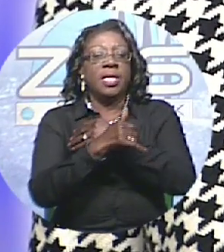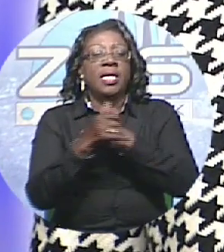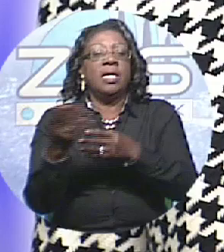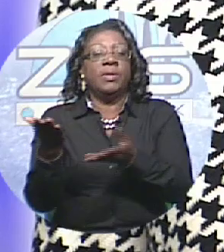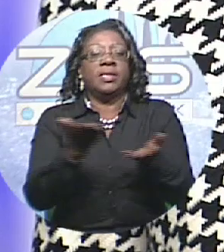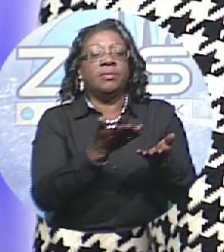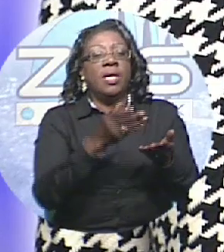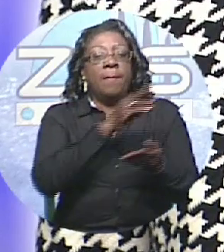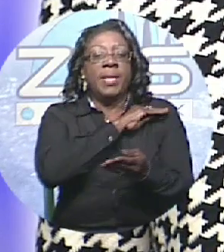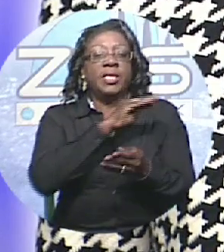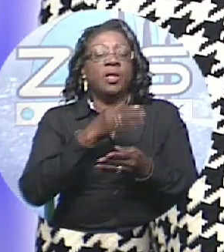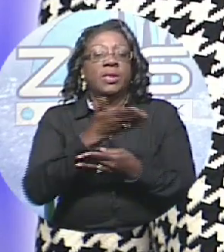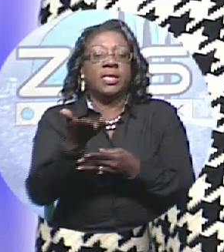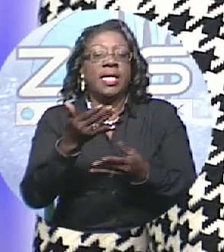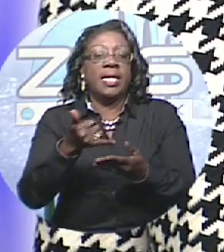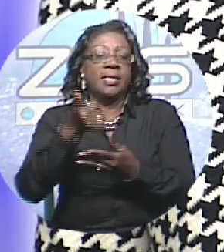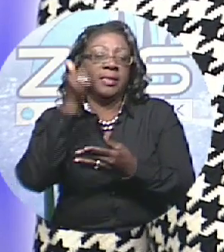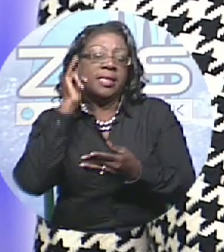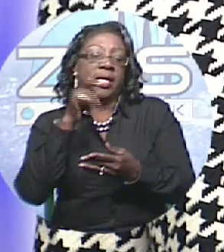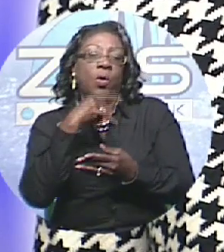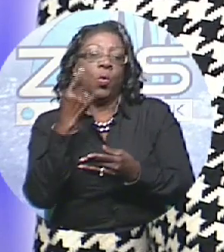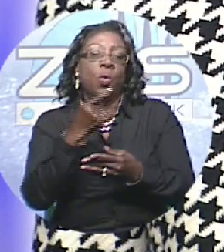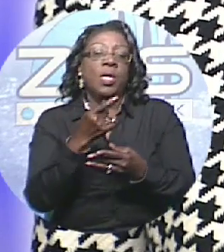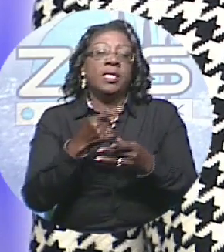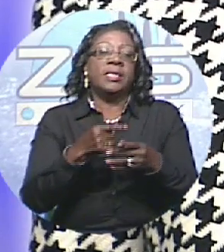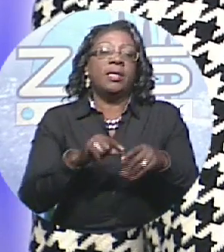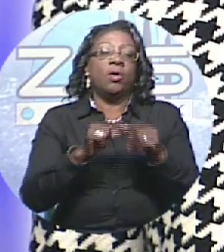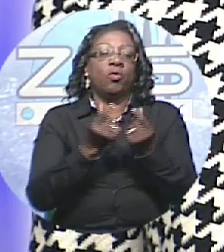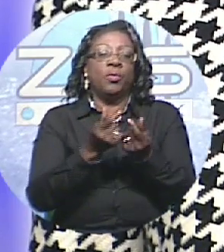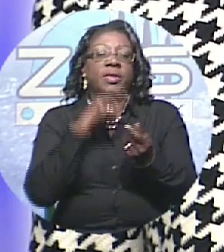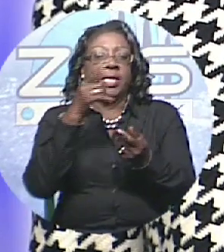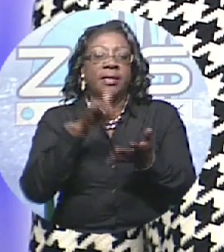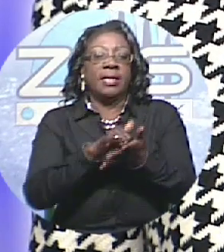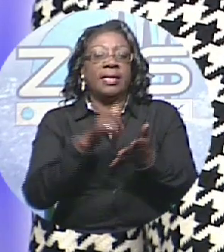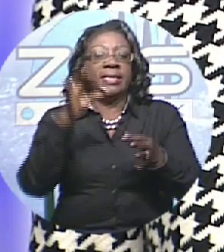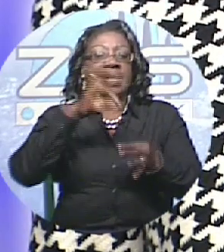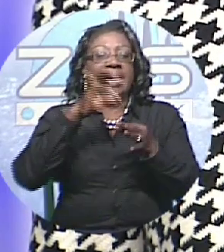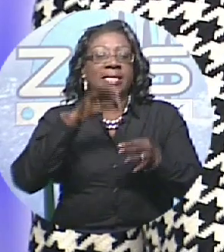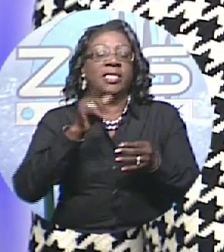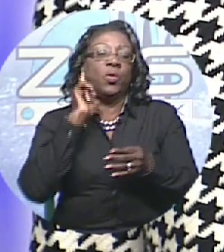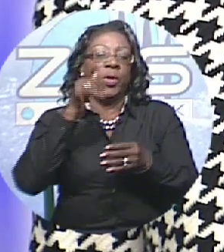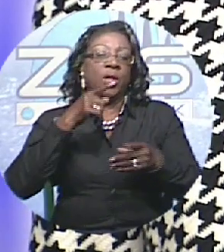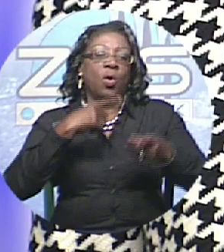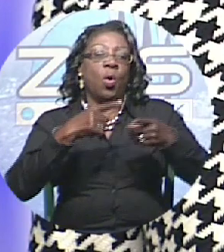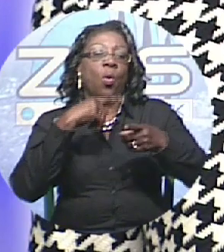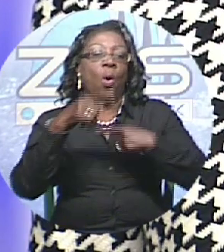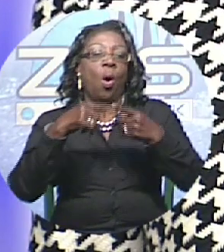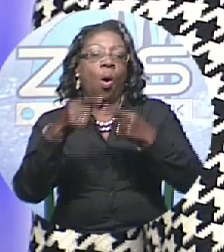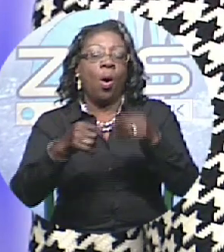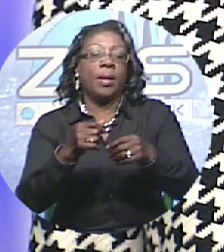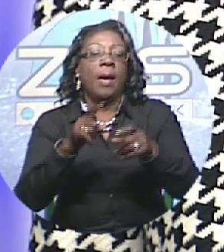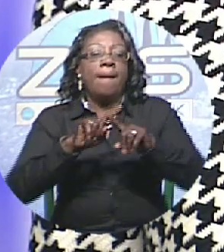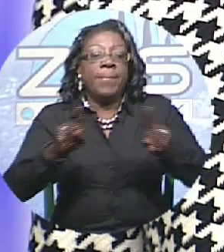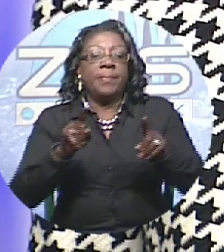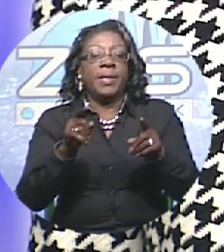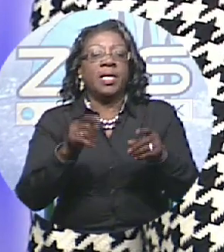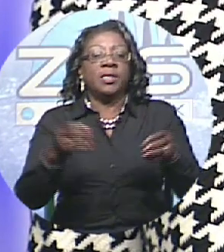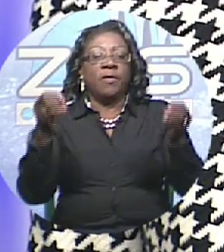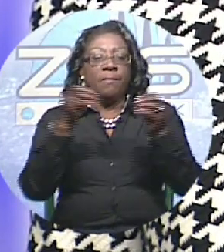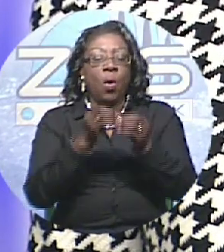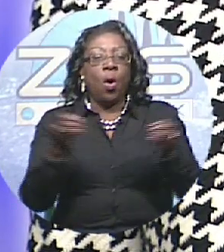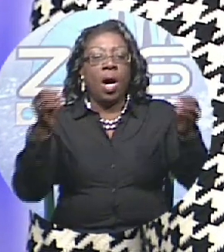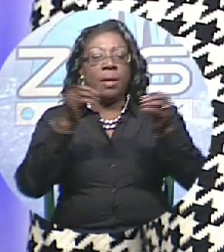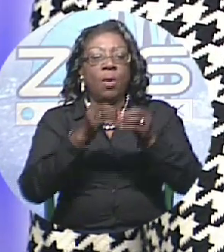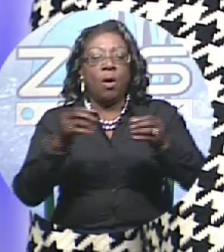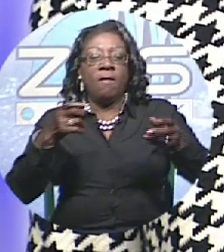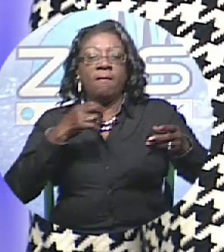foreign stabilization teams there who were cautiously optimistic that elections would come off. But due to the increased level of violence, they were